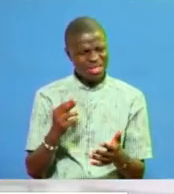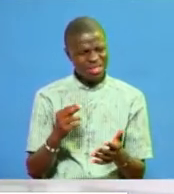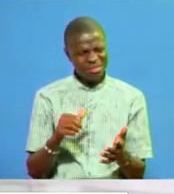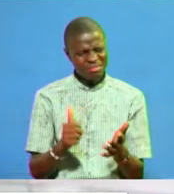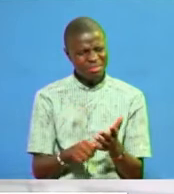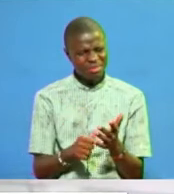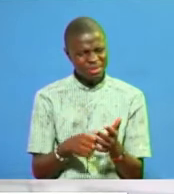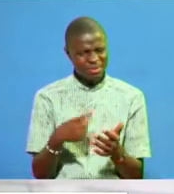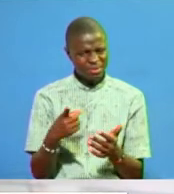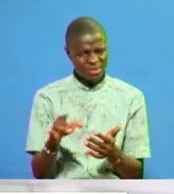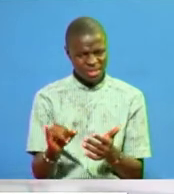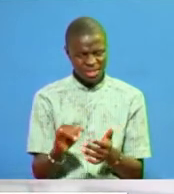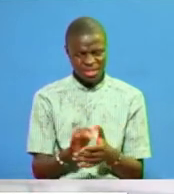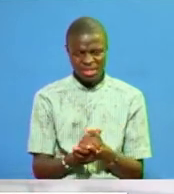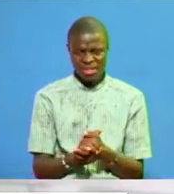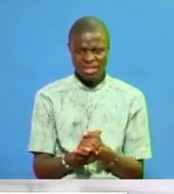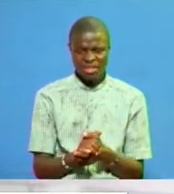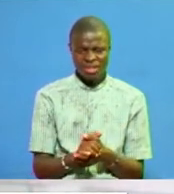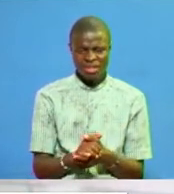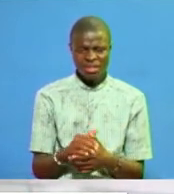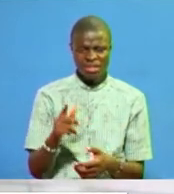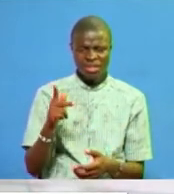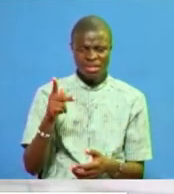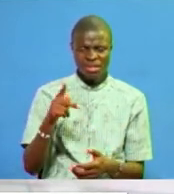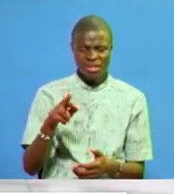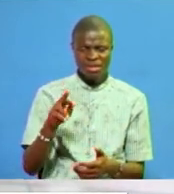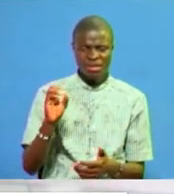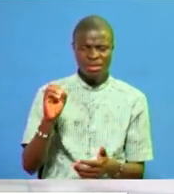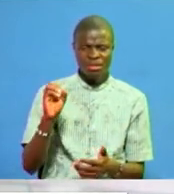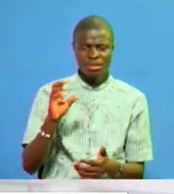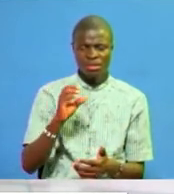and cons of Bitcoin? Yes.